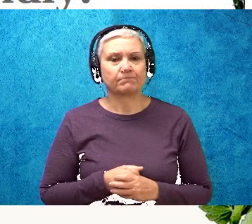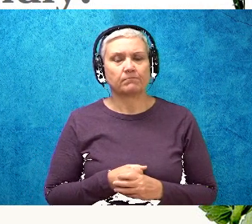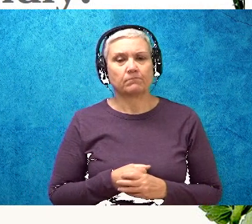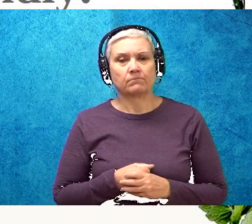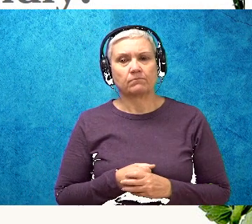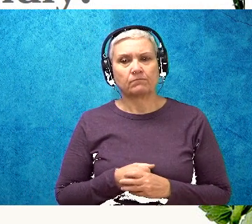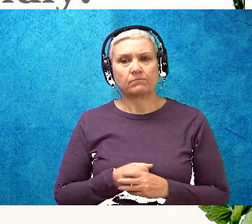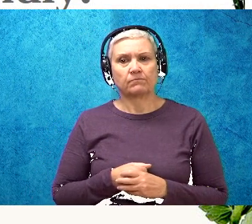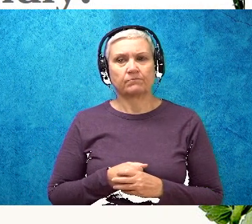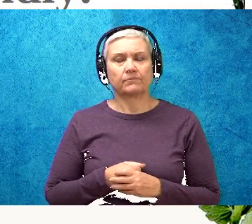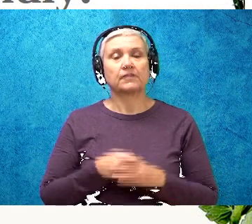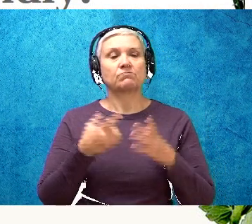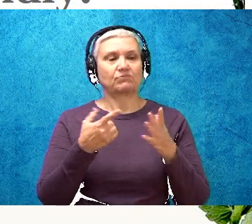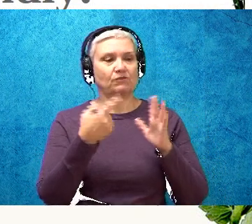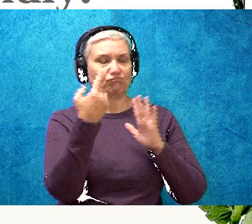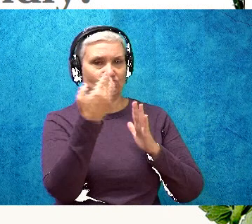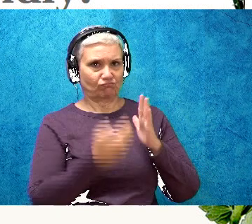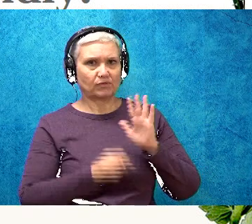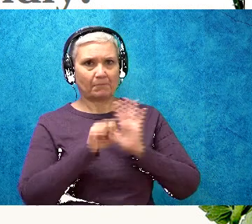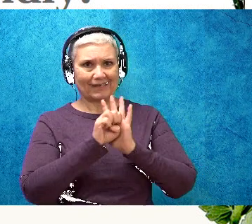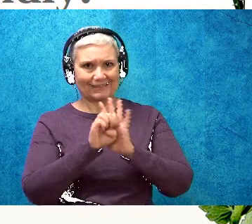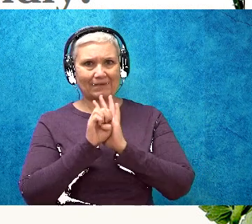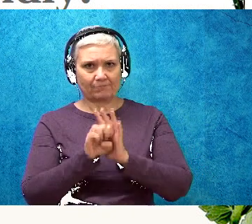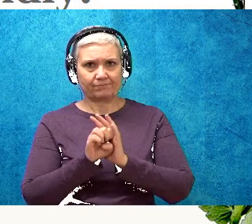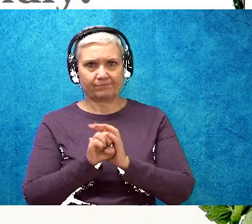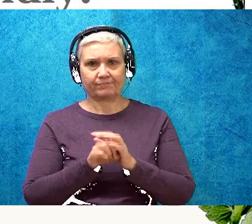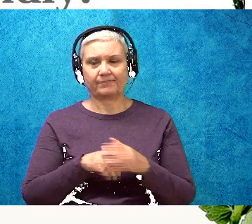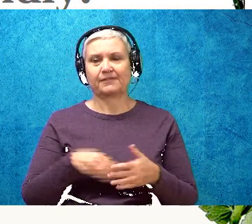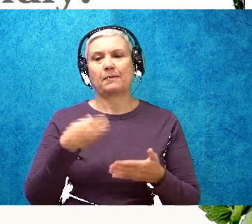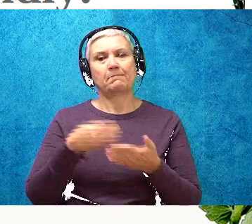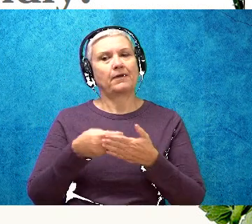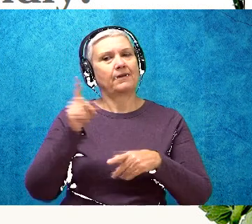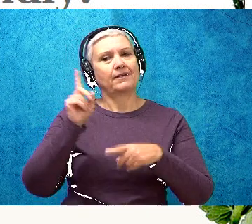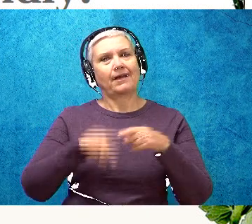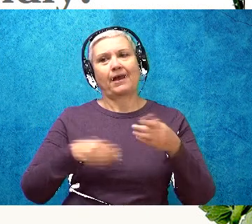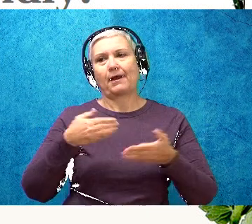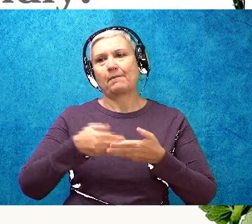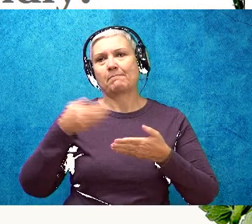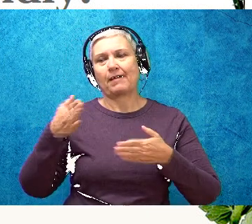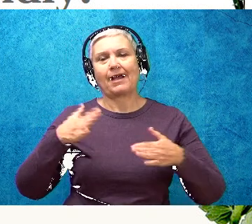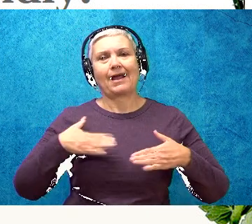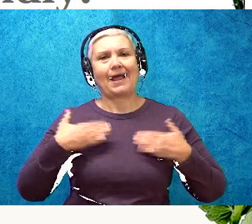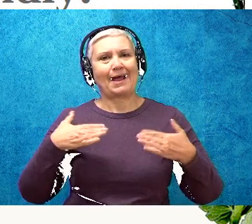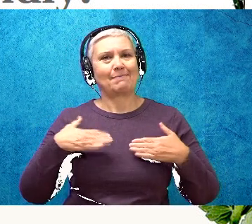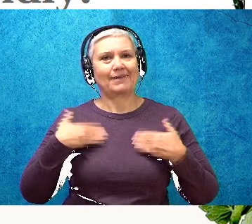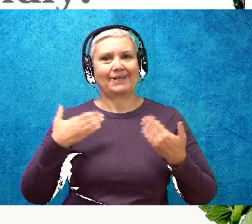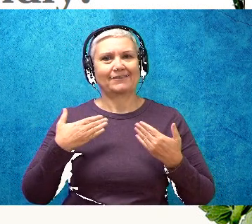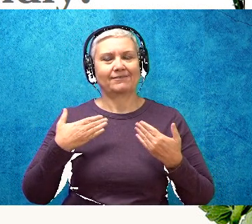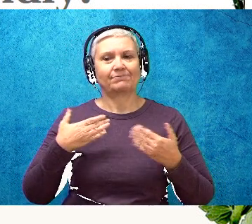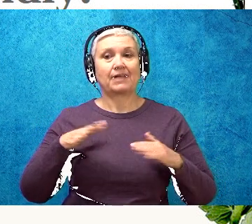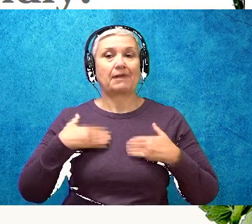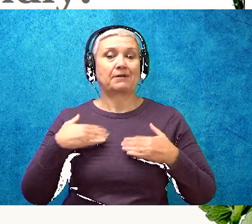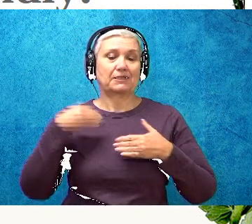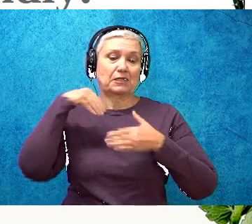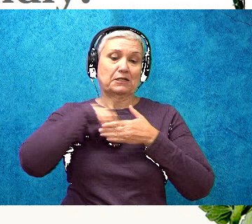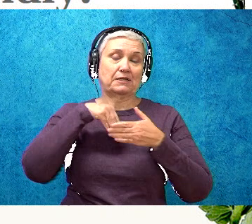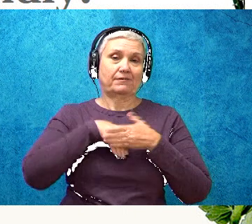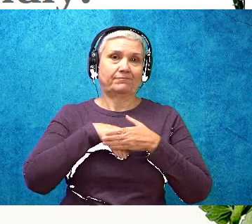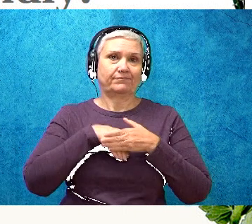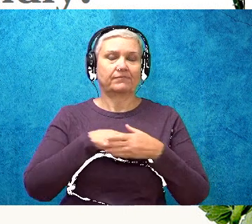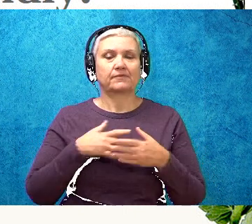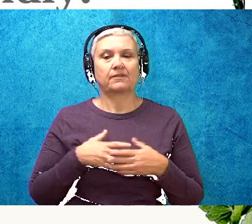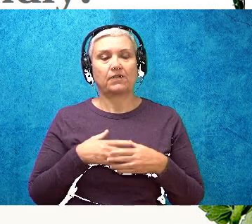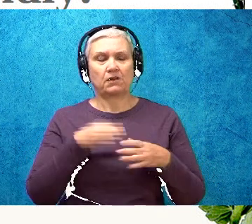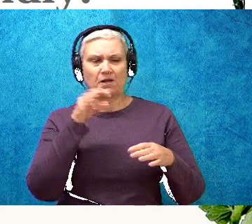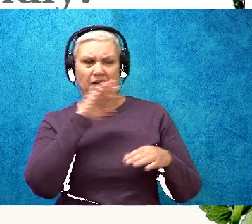Now, these are some examples. Money can't buy happiness. Happiness comes from within. Don't judge a book by its cover. It